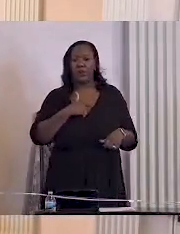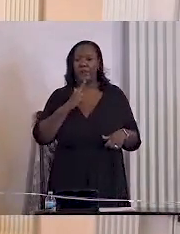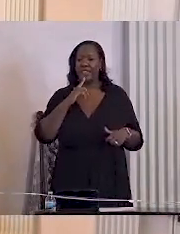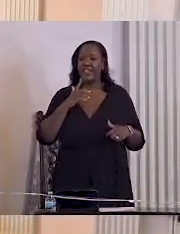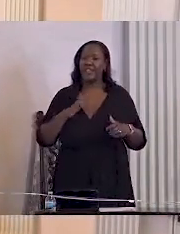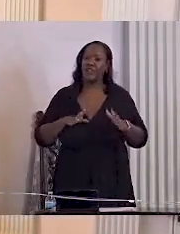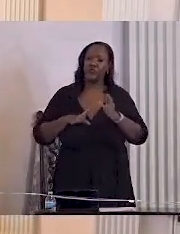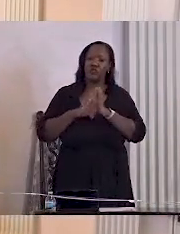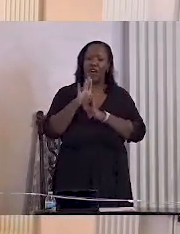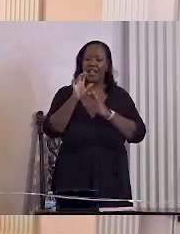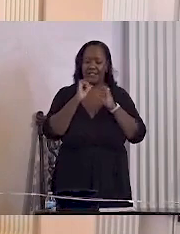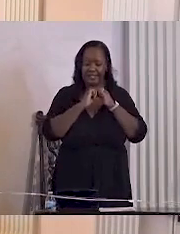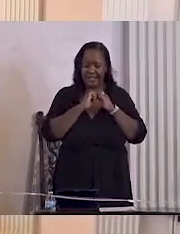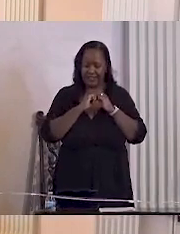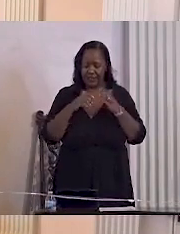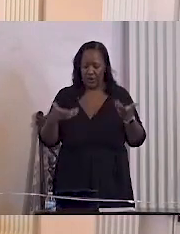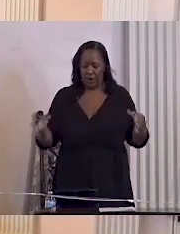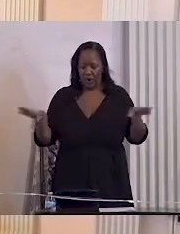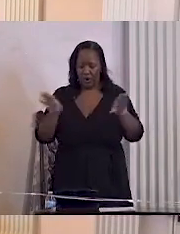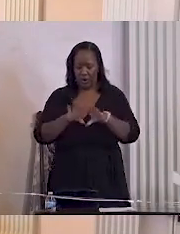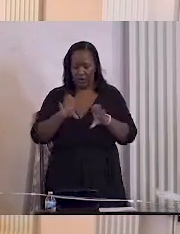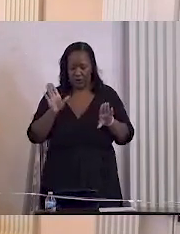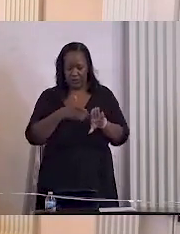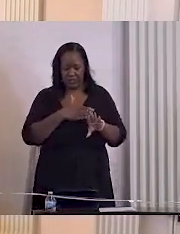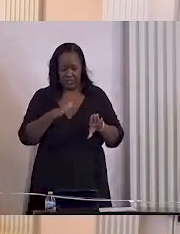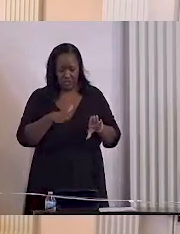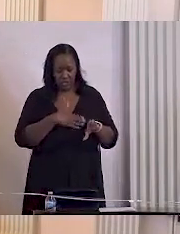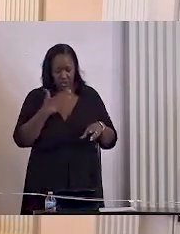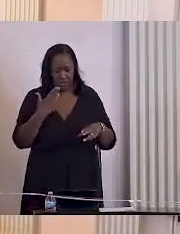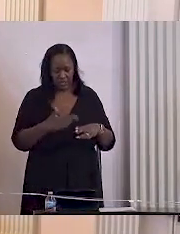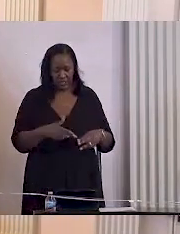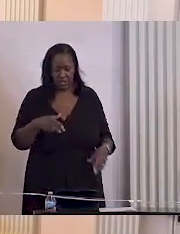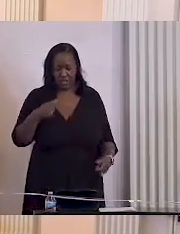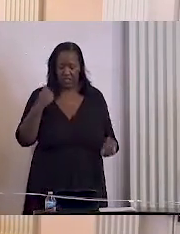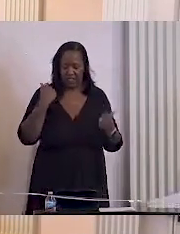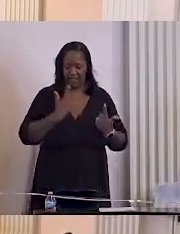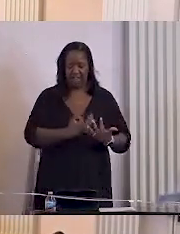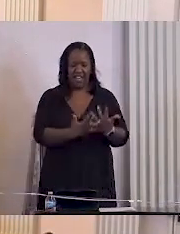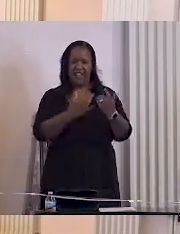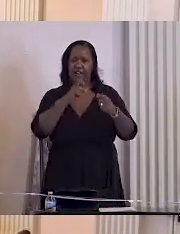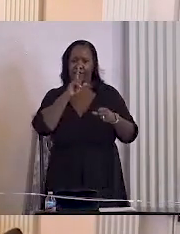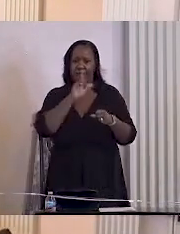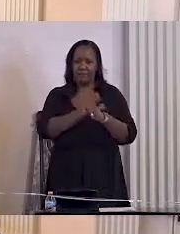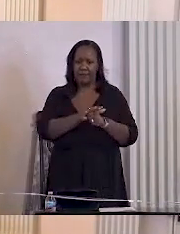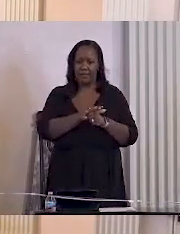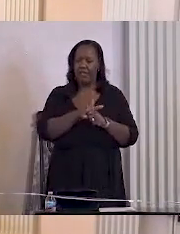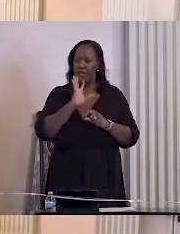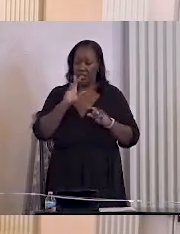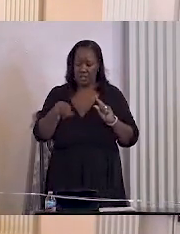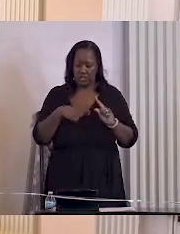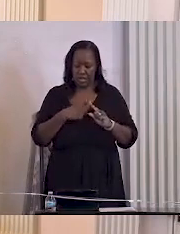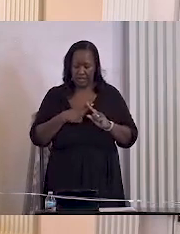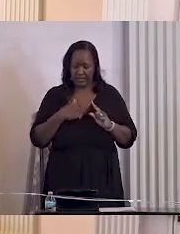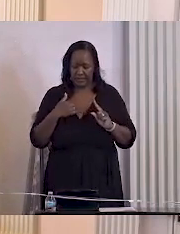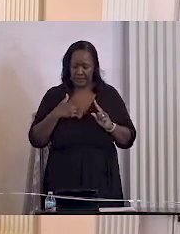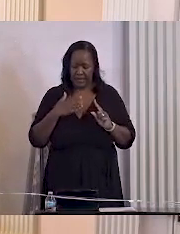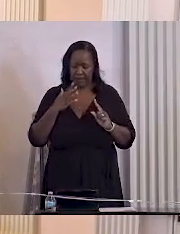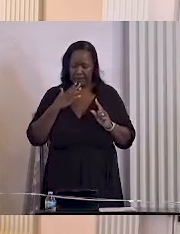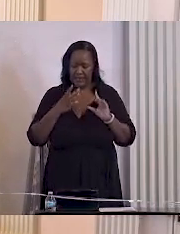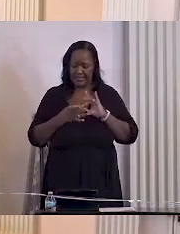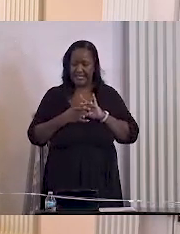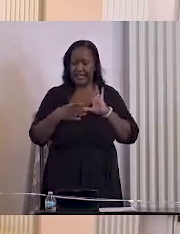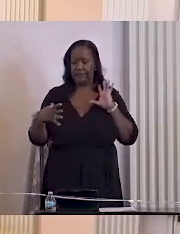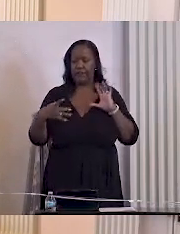together. Our closing song, which is The Fire of Commitment, talks about a faith set free from fear.